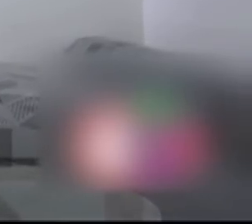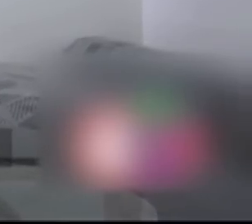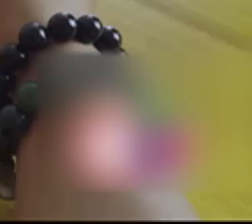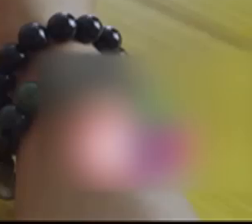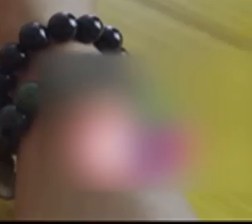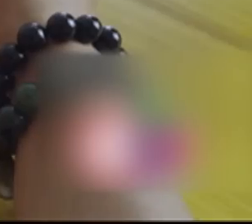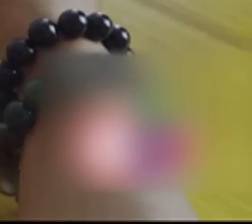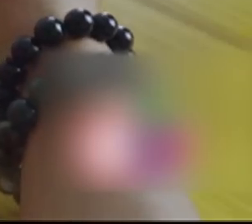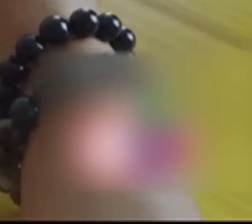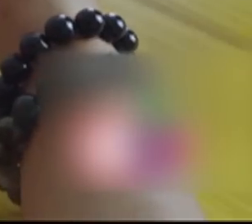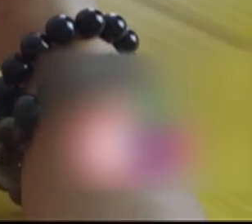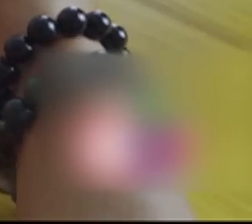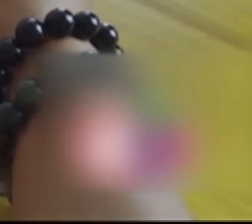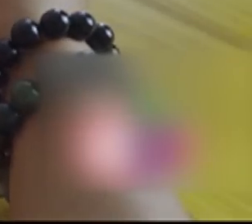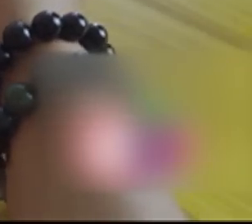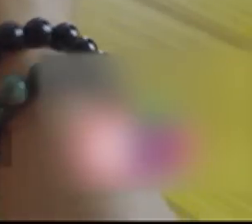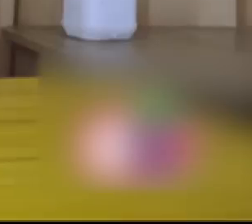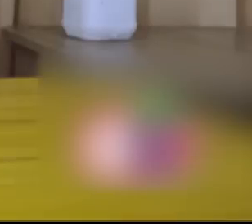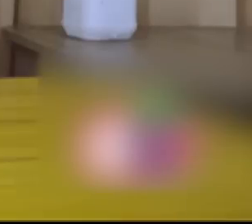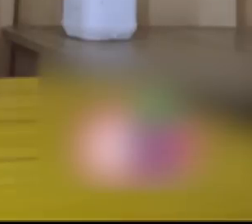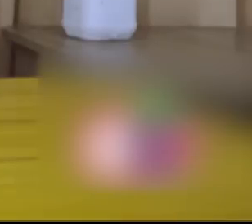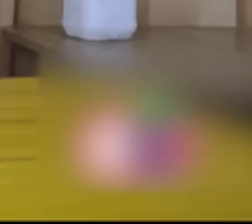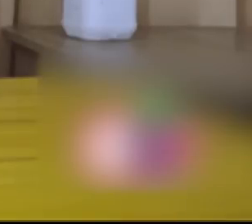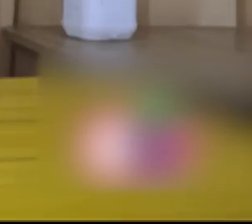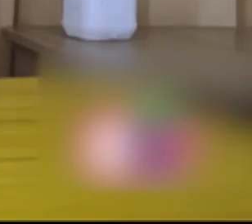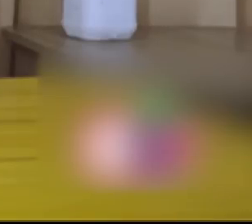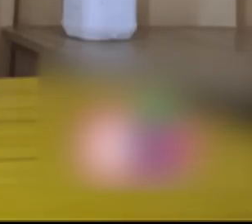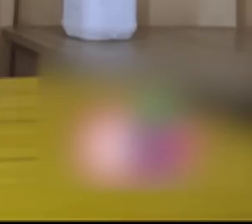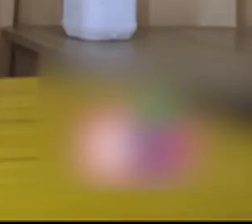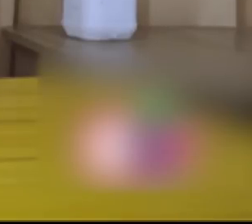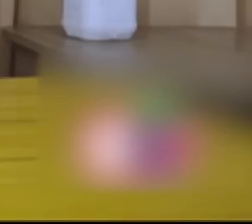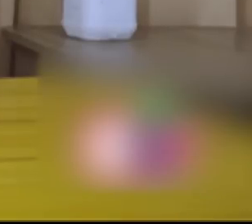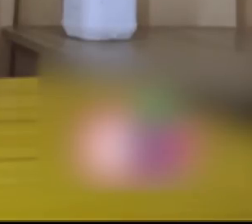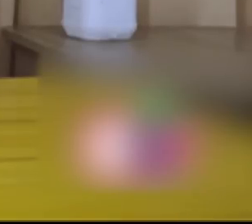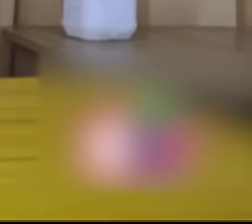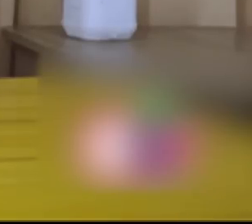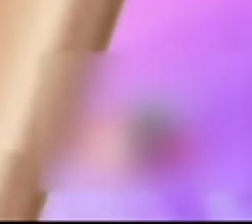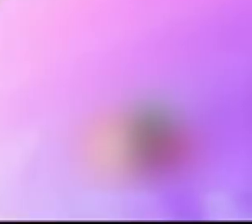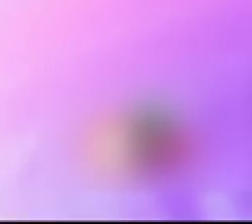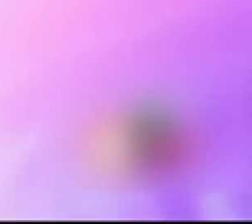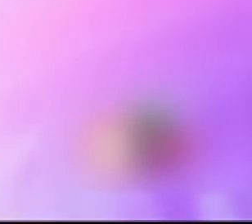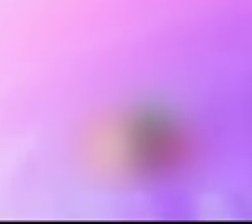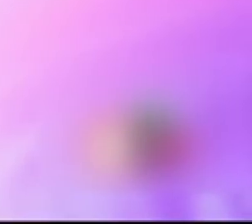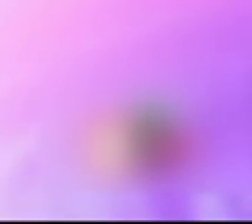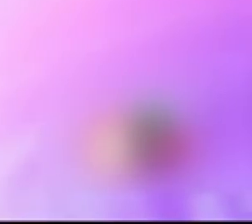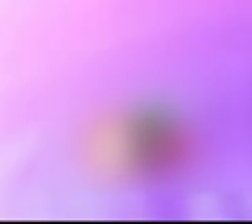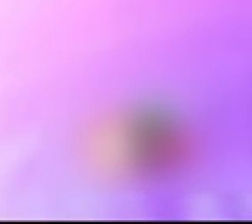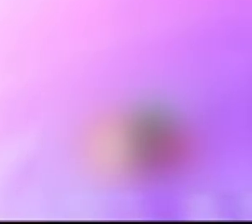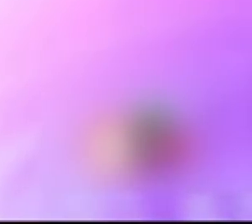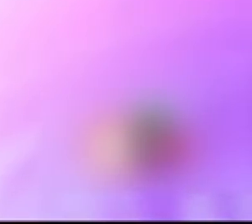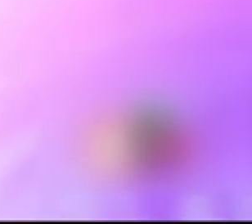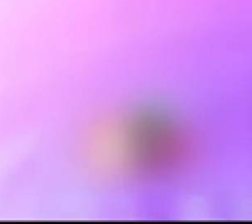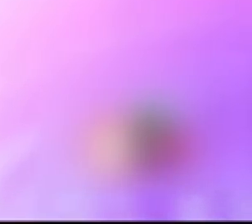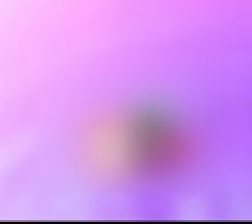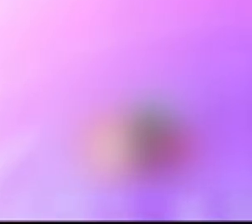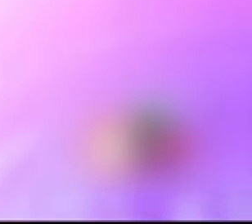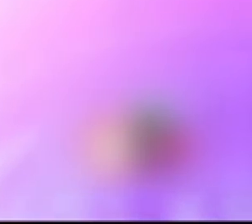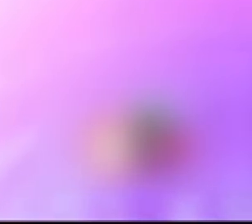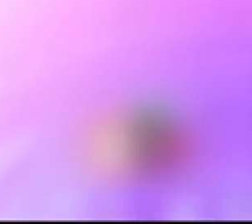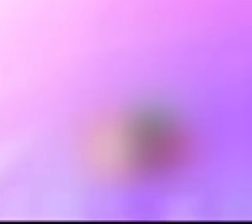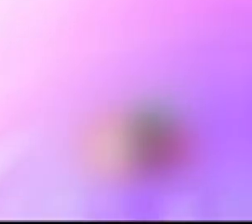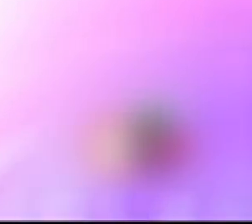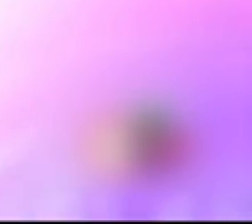eating healthy and doing regular exercise. And take MX3 capsule every day with alpha, beta, and